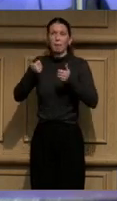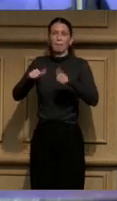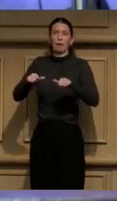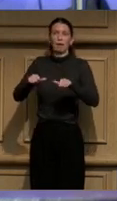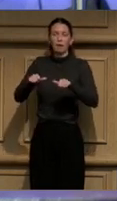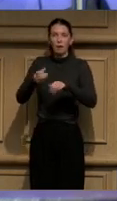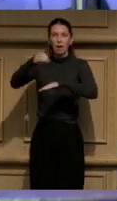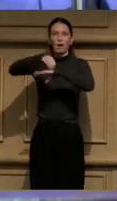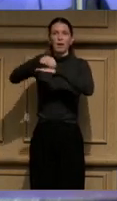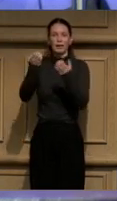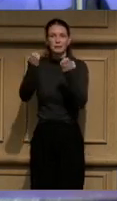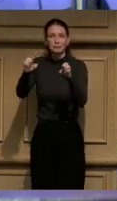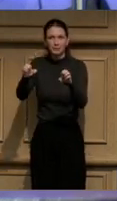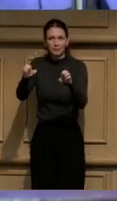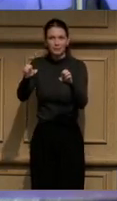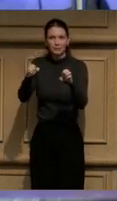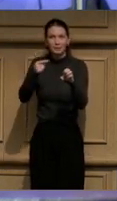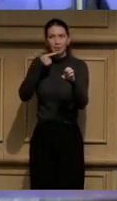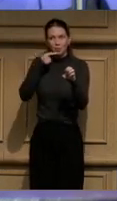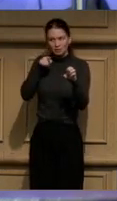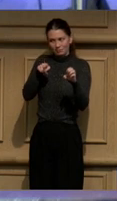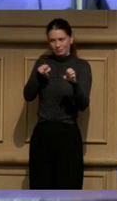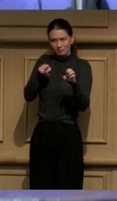support during the past